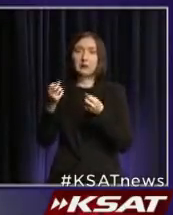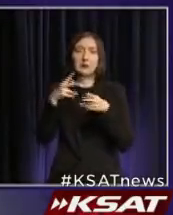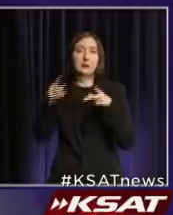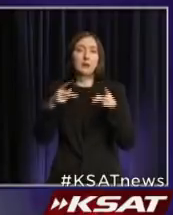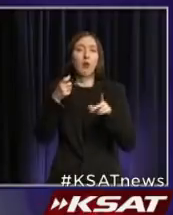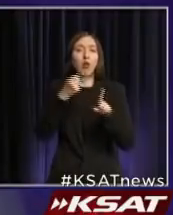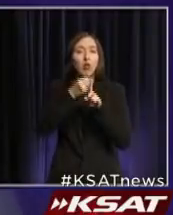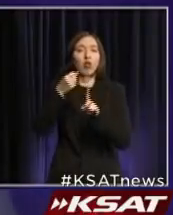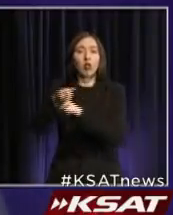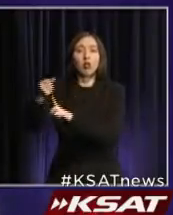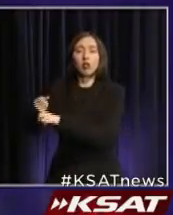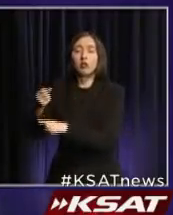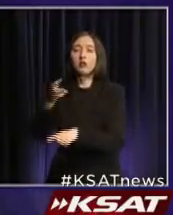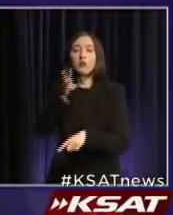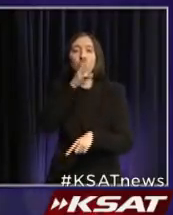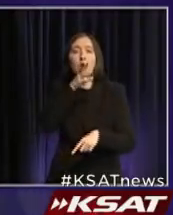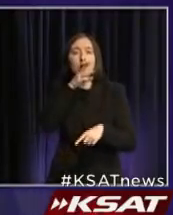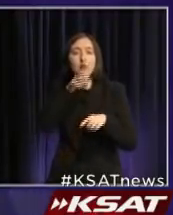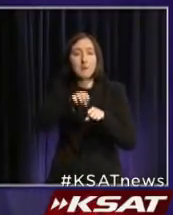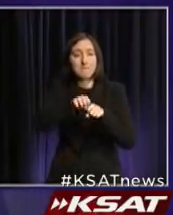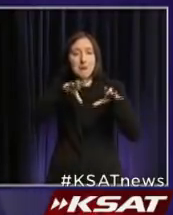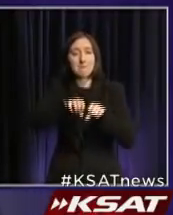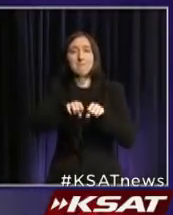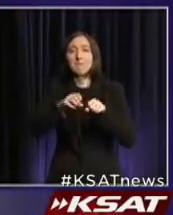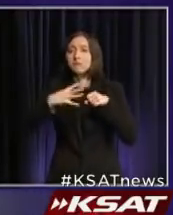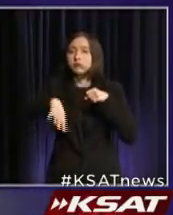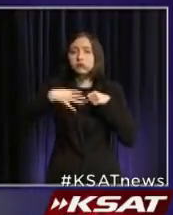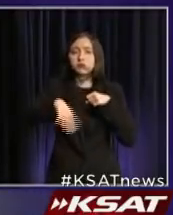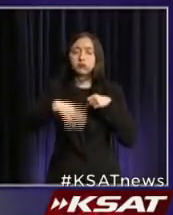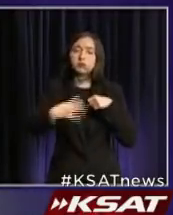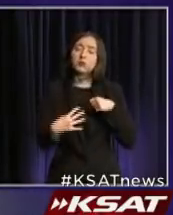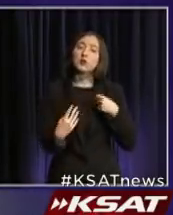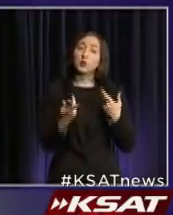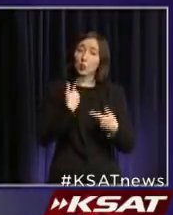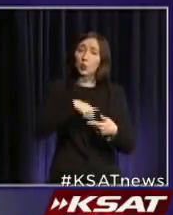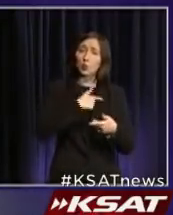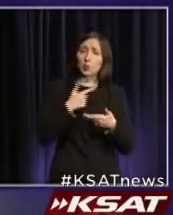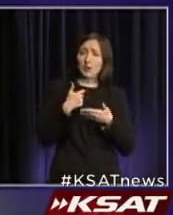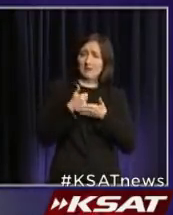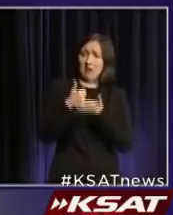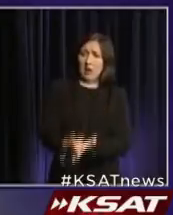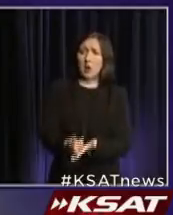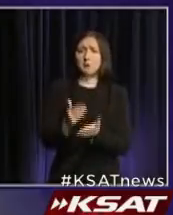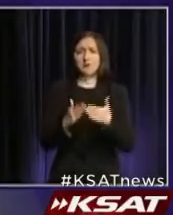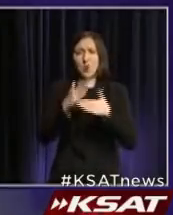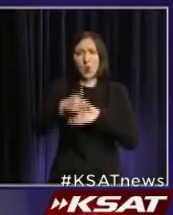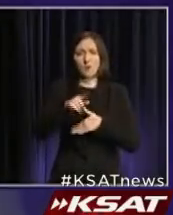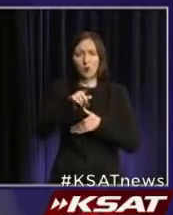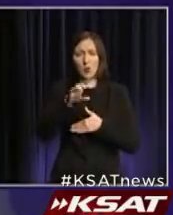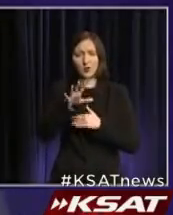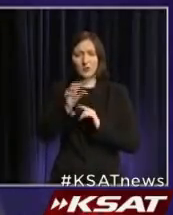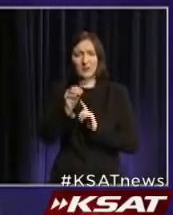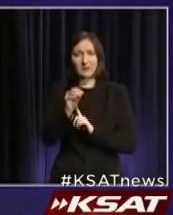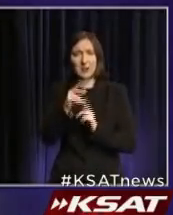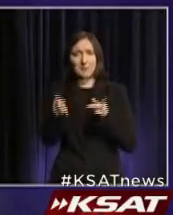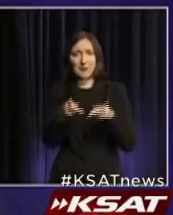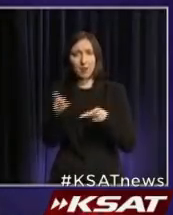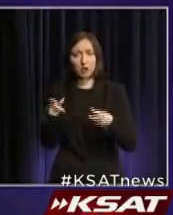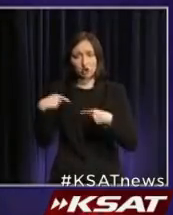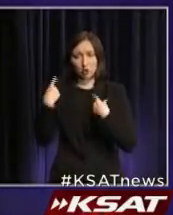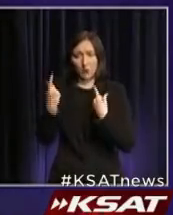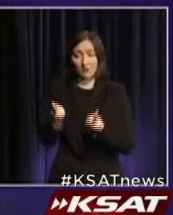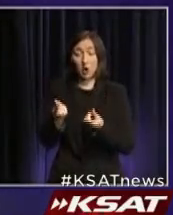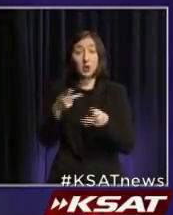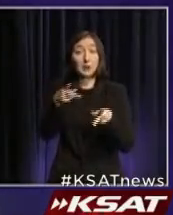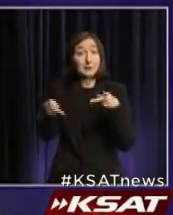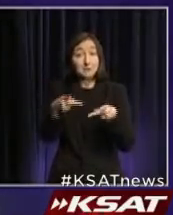150 folks, 160 actually, with plumbing assistance through Bexar County's Plumbing Assistance Program. This is, again, for folks who live in the